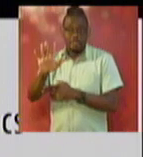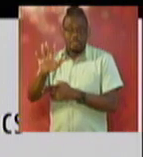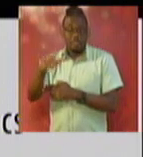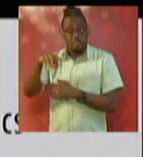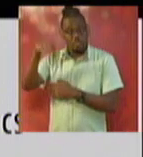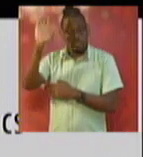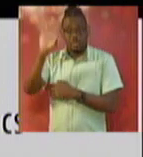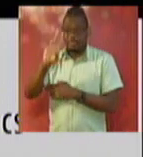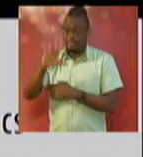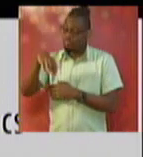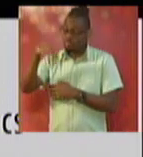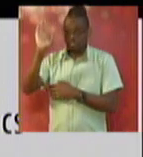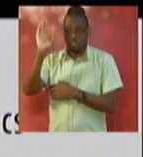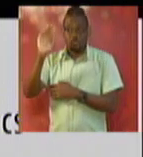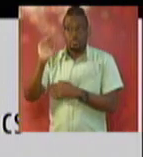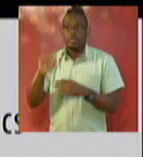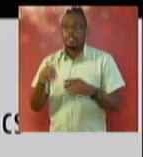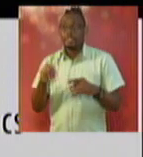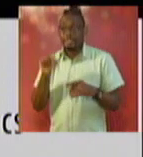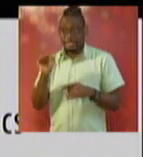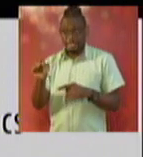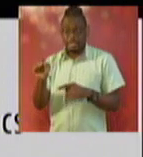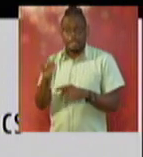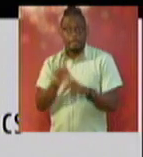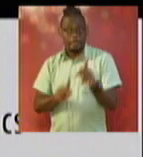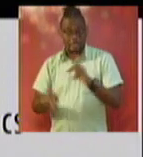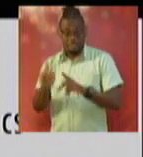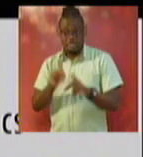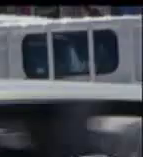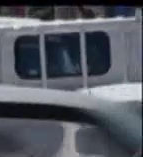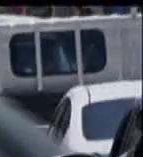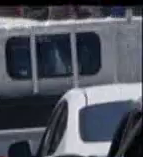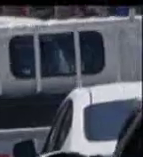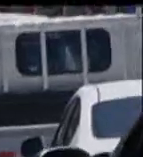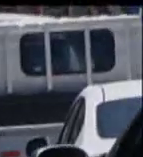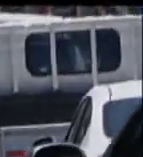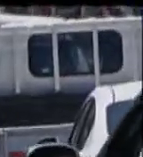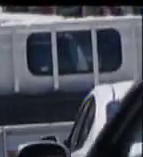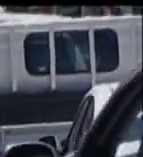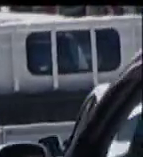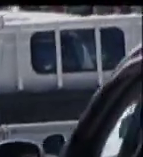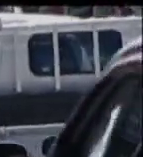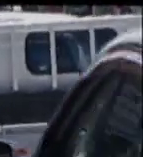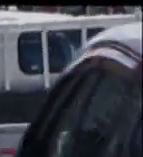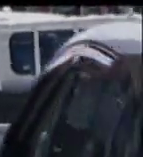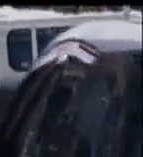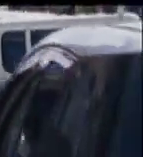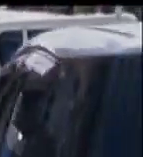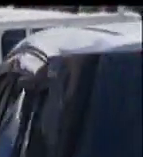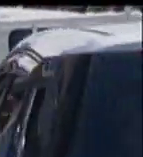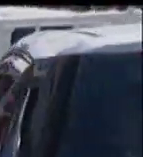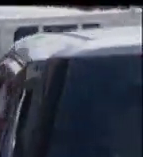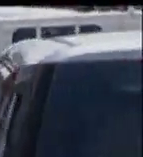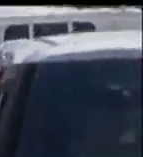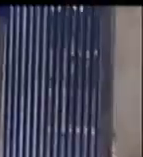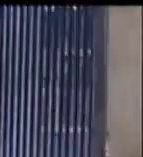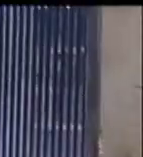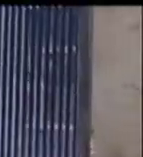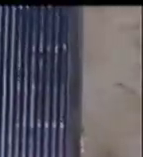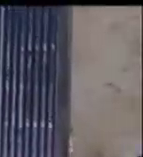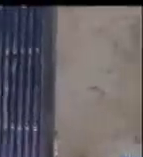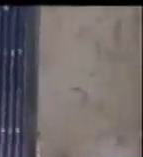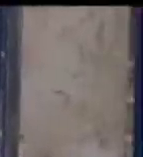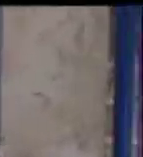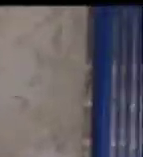75% of those deaths are people with comorbidities. While she said the deaths are similar to those across